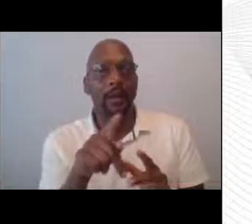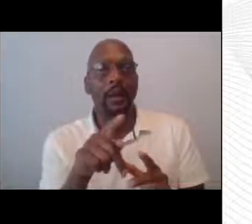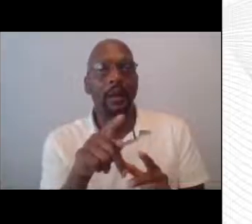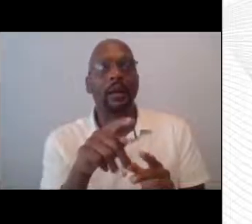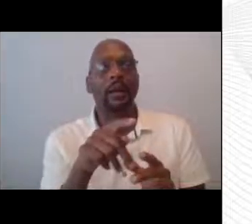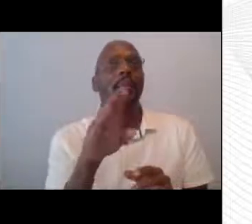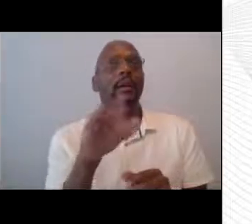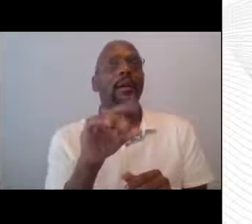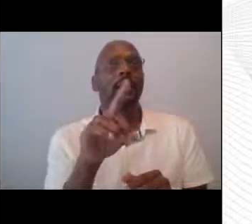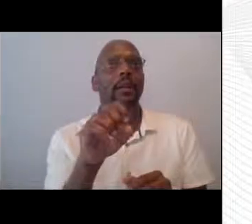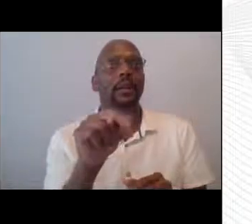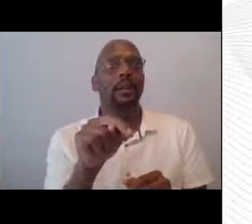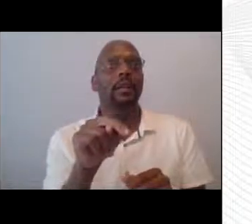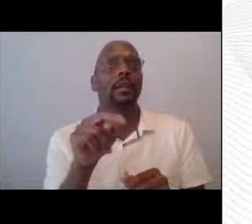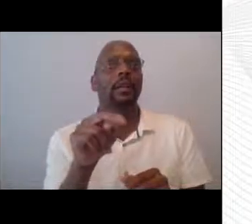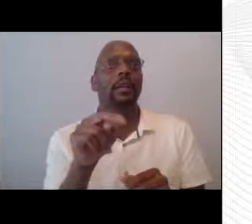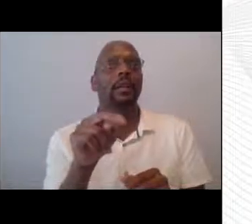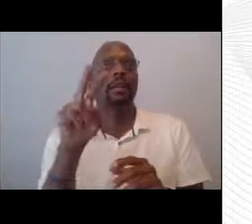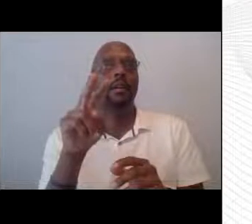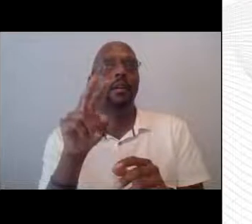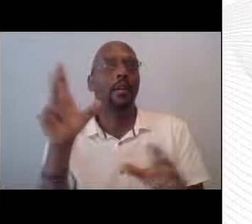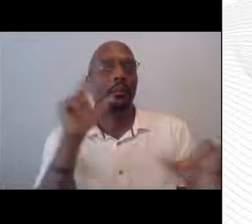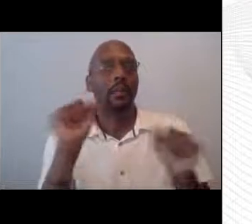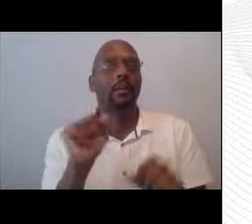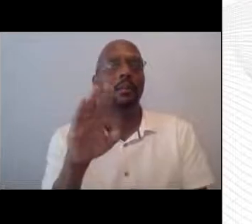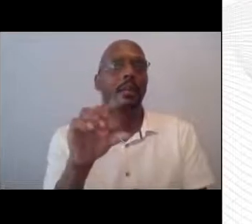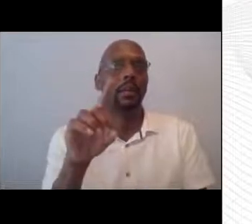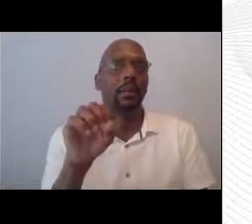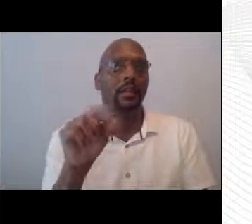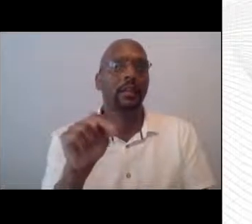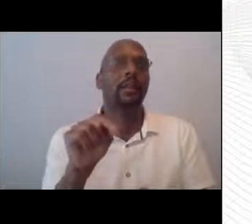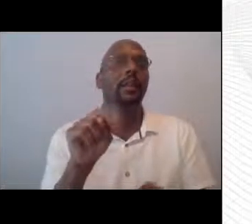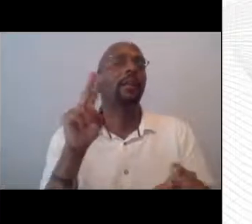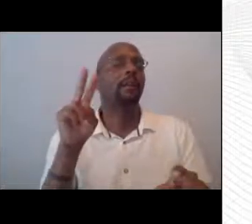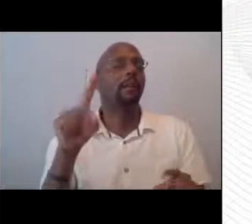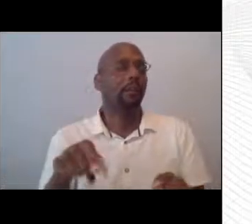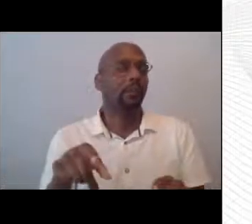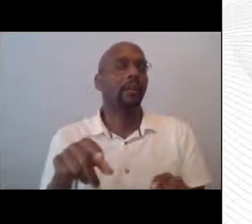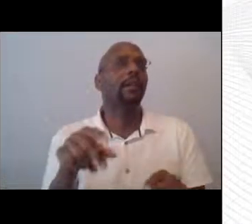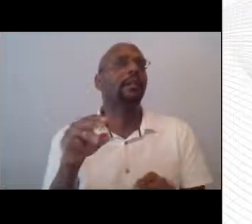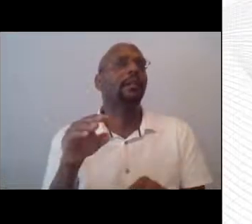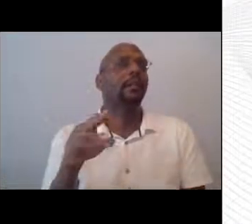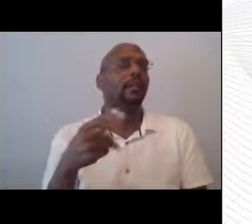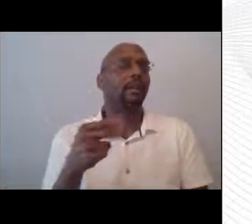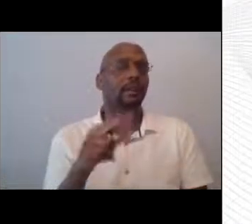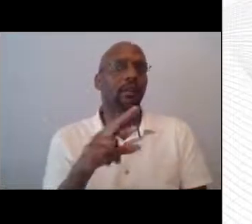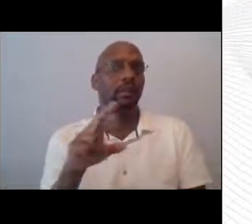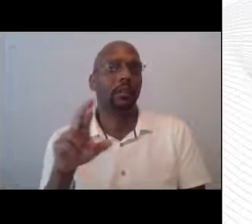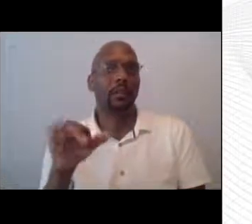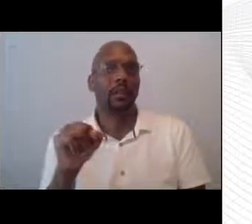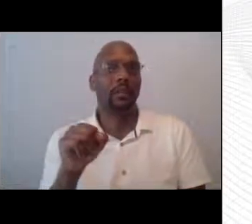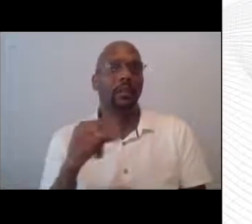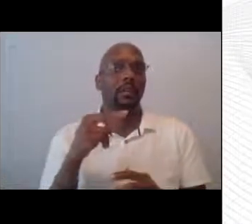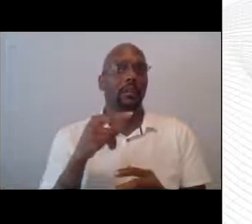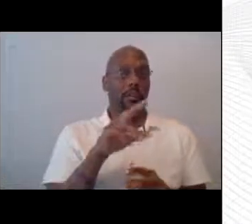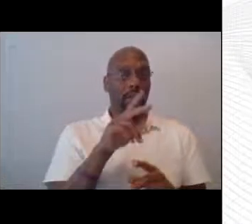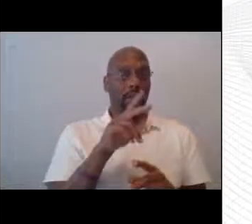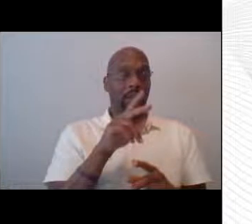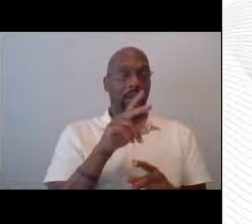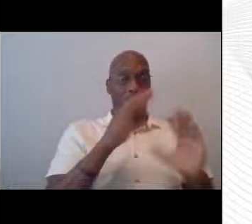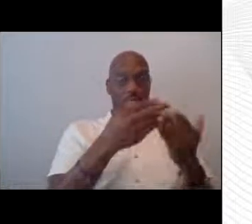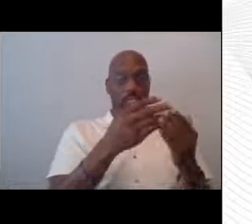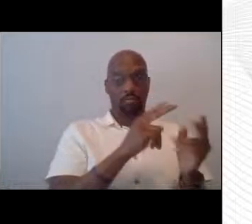heads and dignitaries visited Los Angeles this past summer. The pride